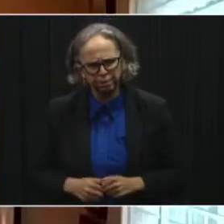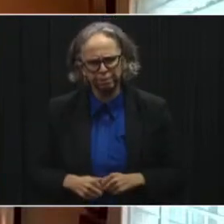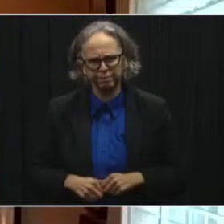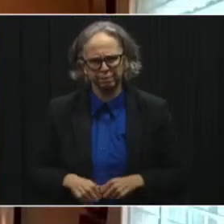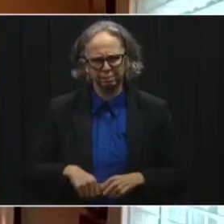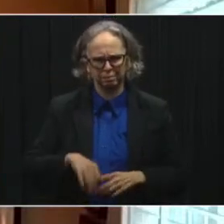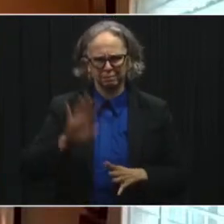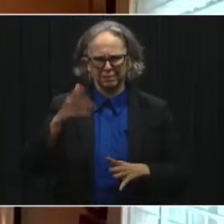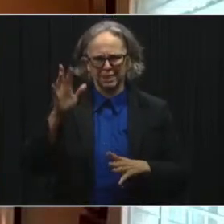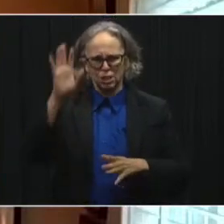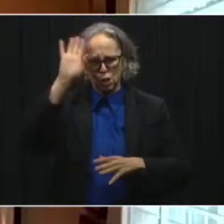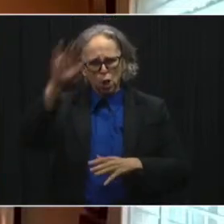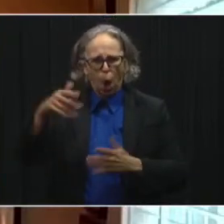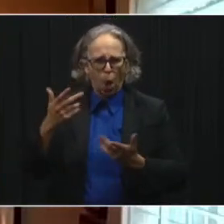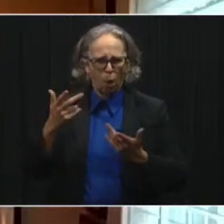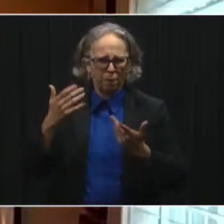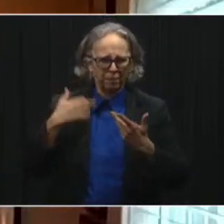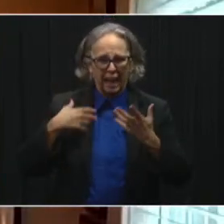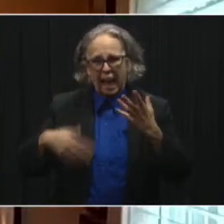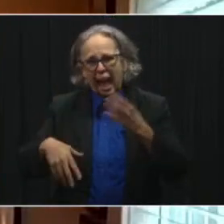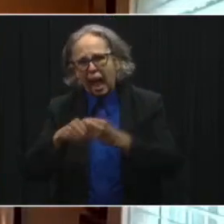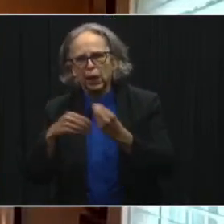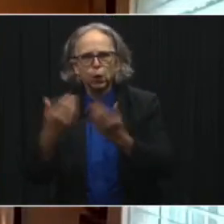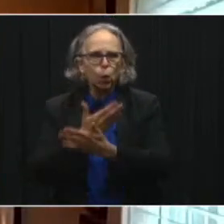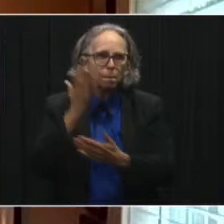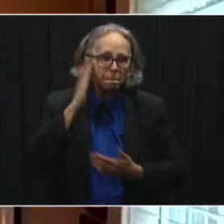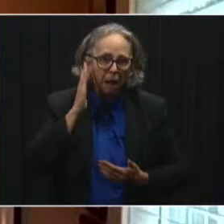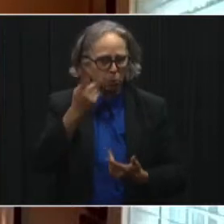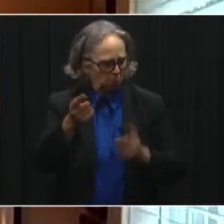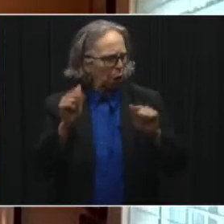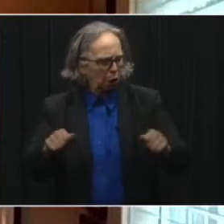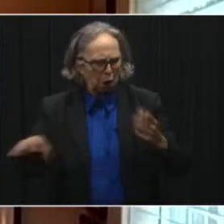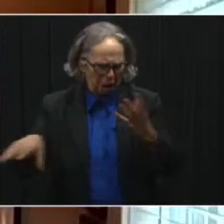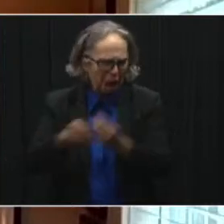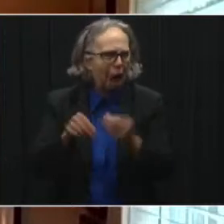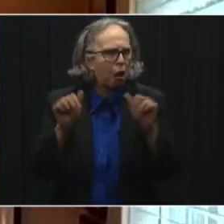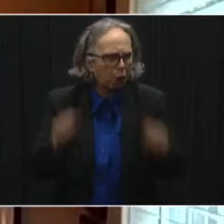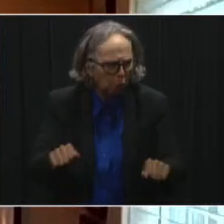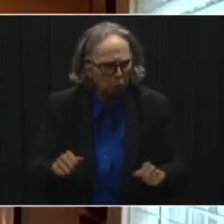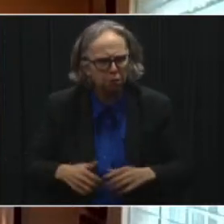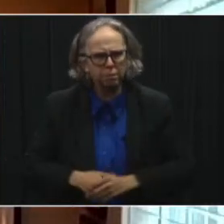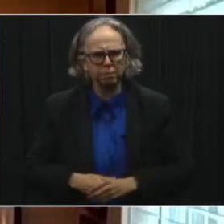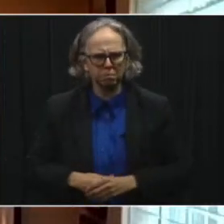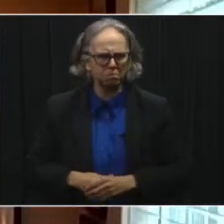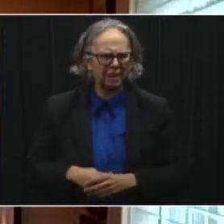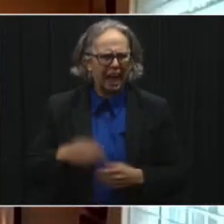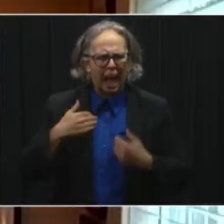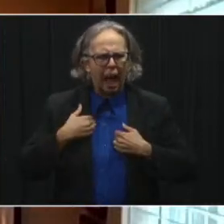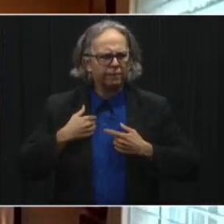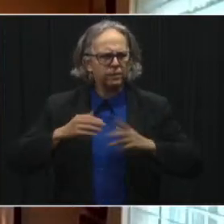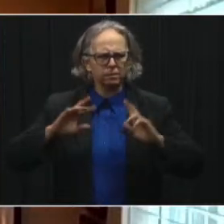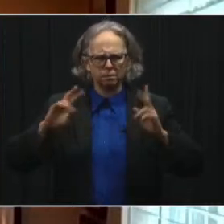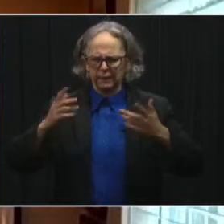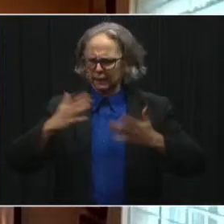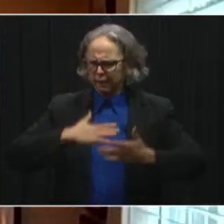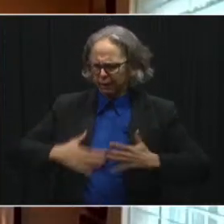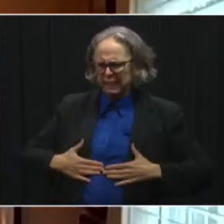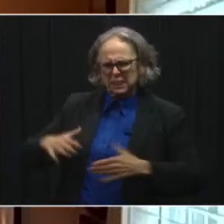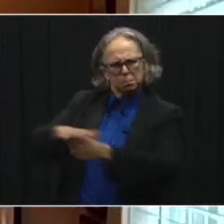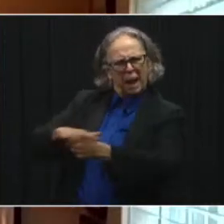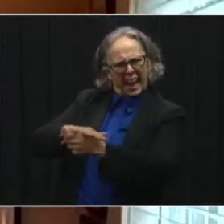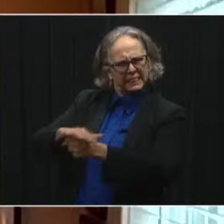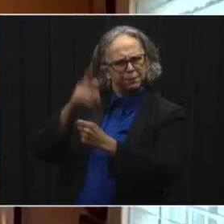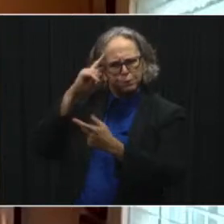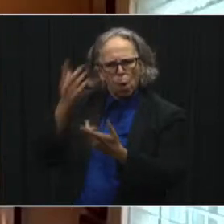physical steps that need to be undertaken. But the issue that we're talking about here today is staffing.